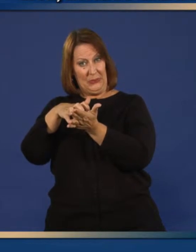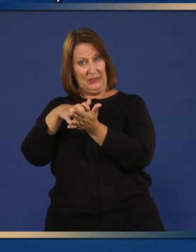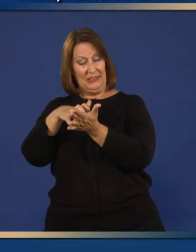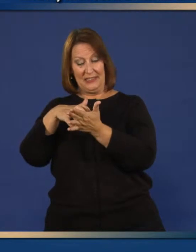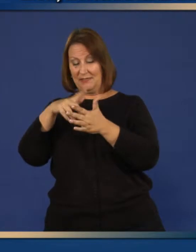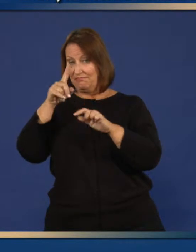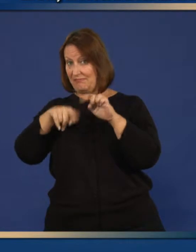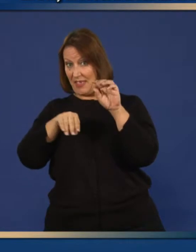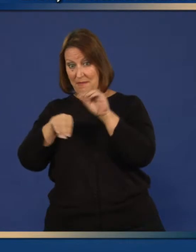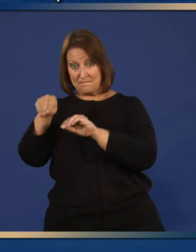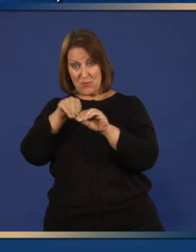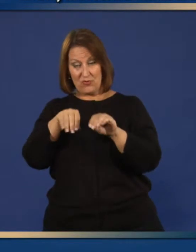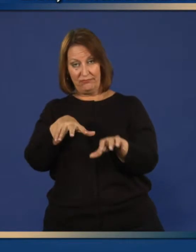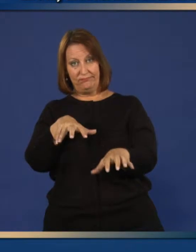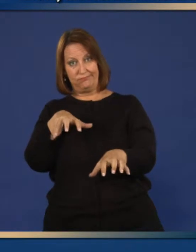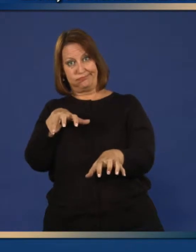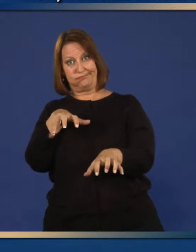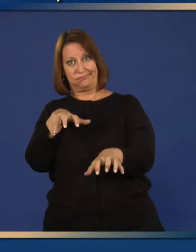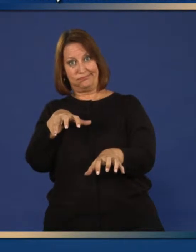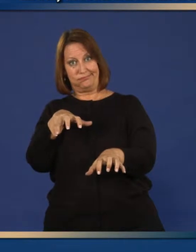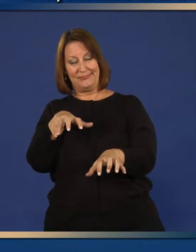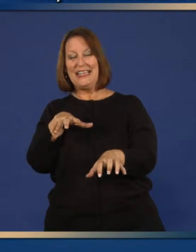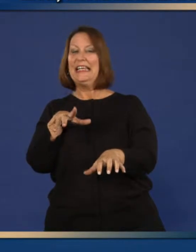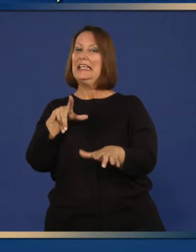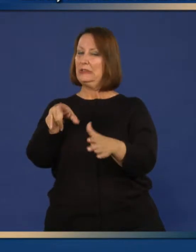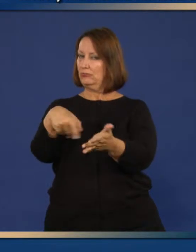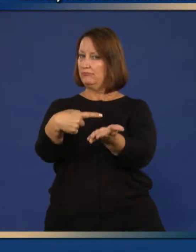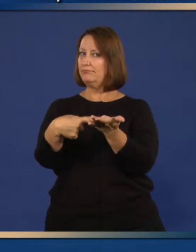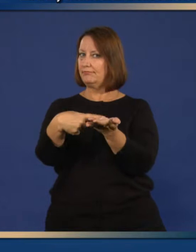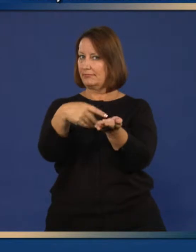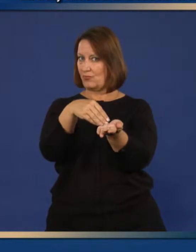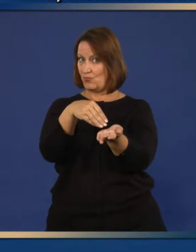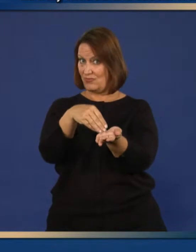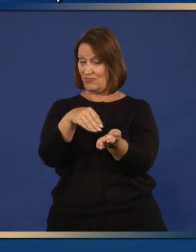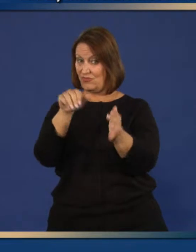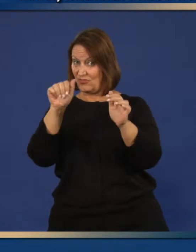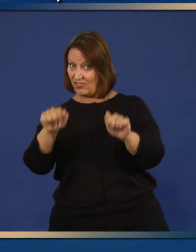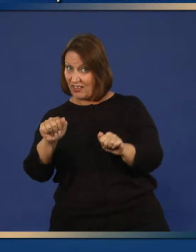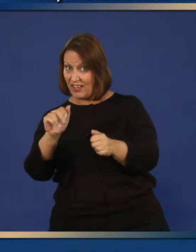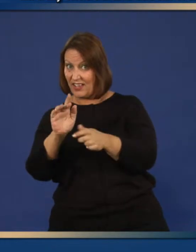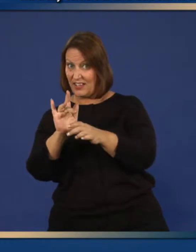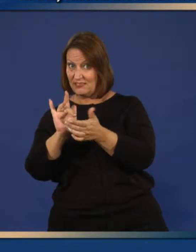Your provider will help you decide whether the vaccine is recommended for you.